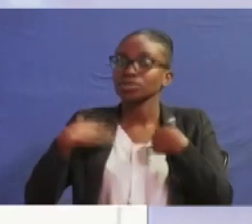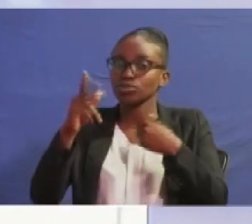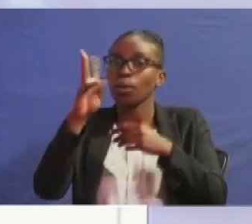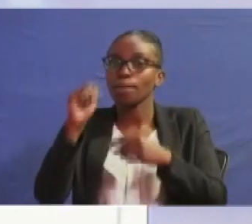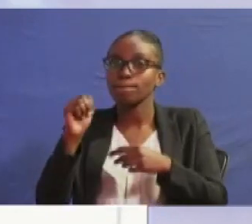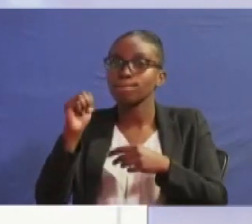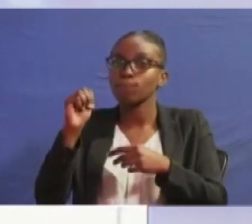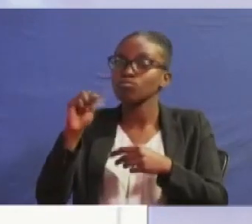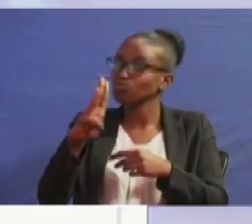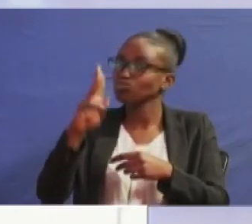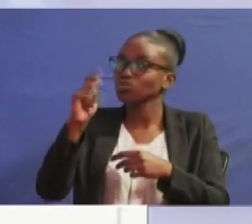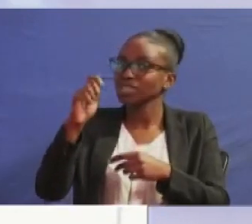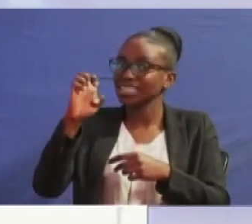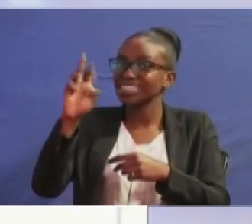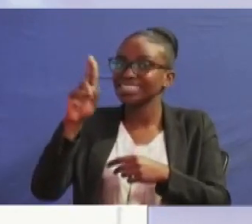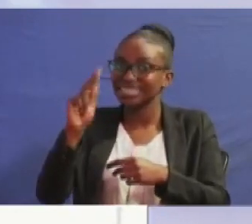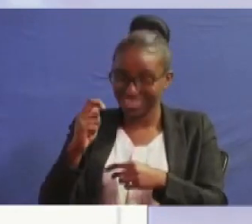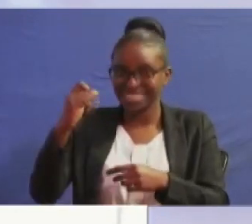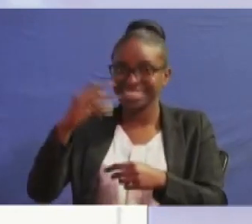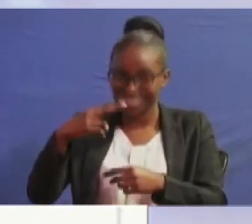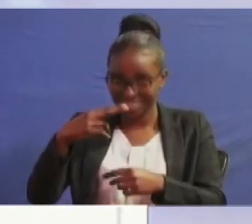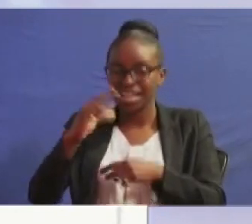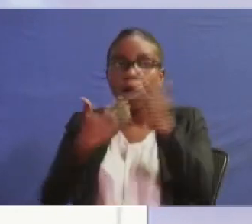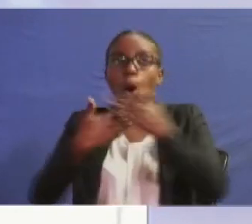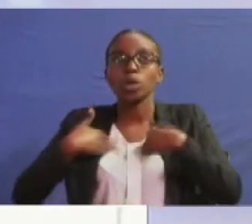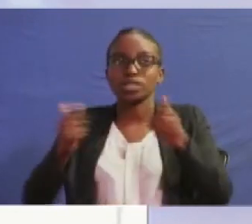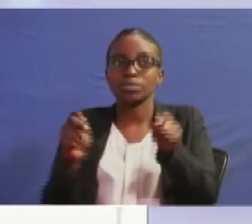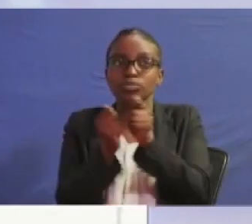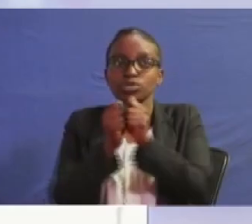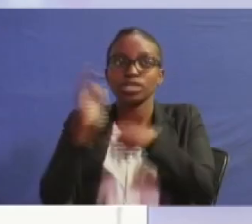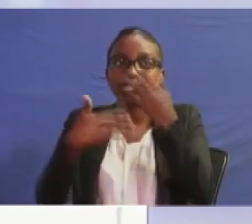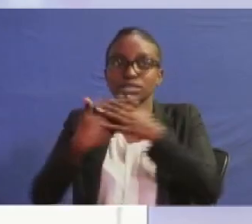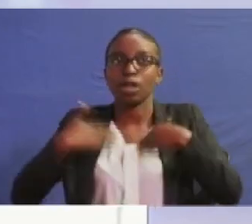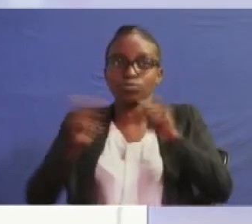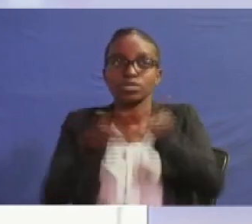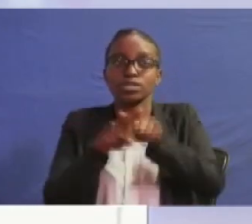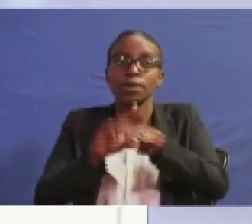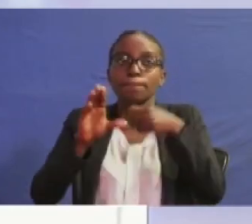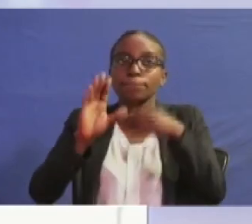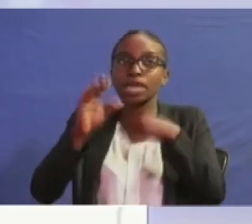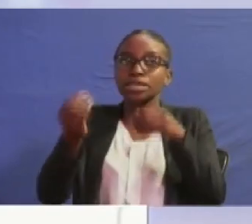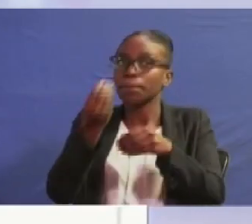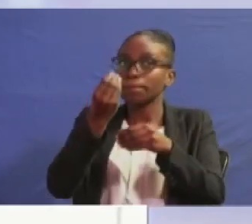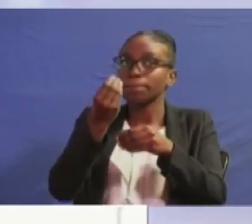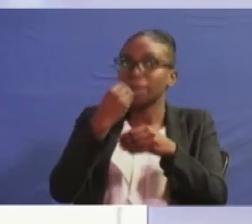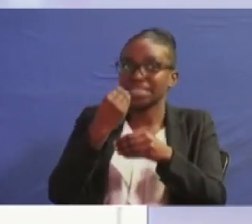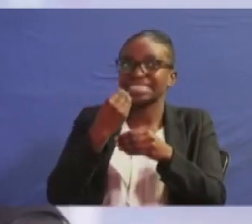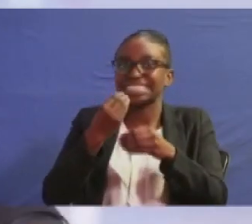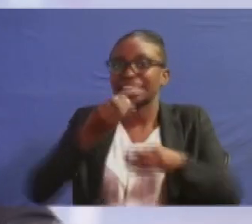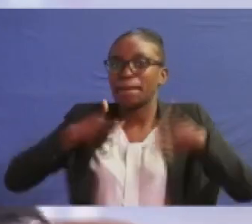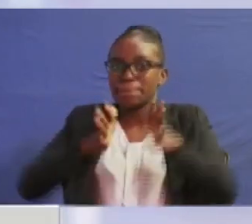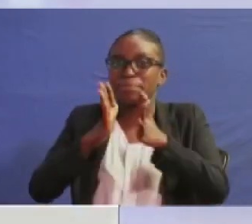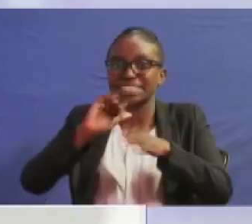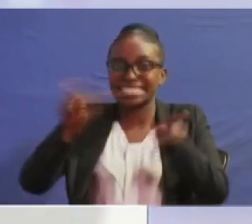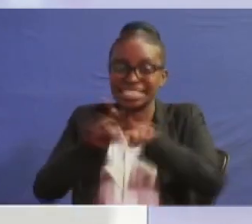Residents of Laikipia County have lamented over the manner in which public participation in their county